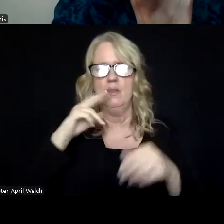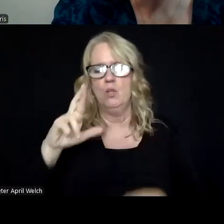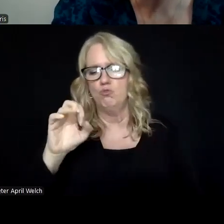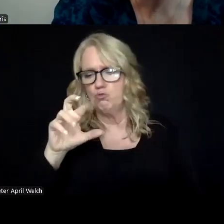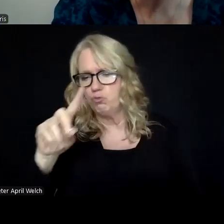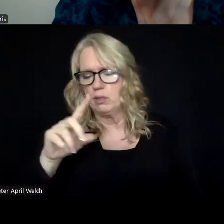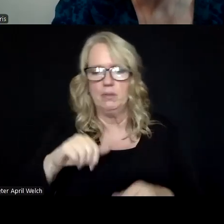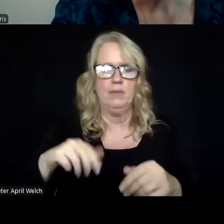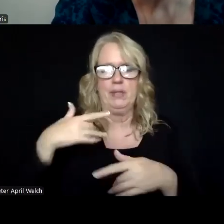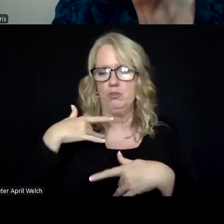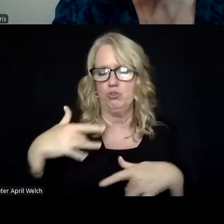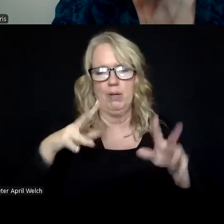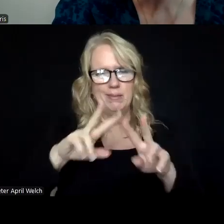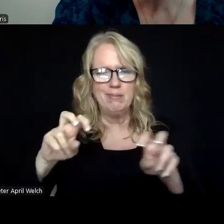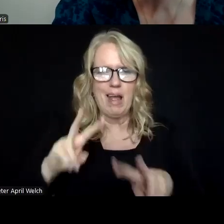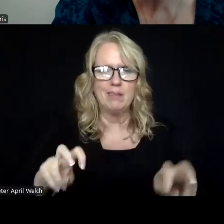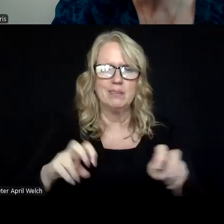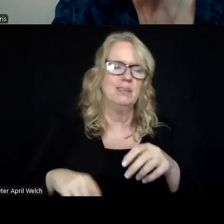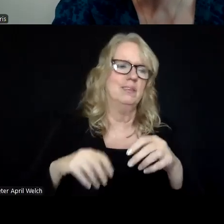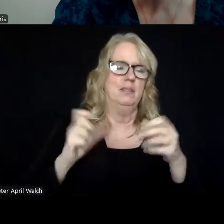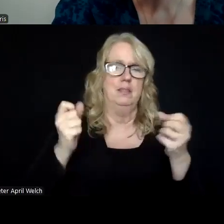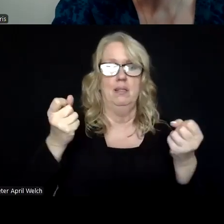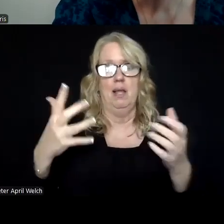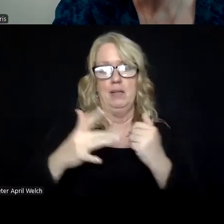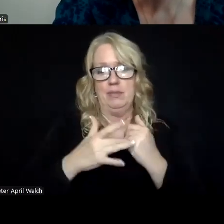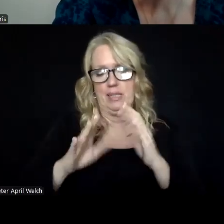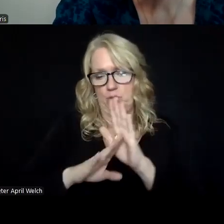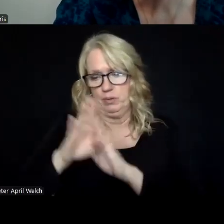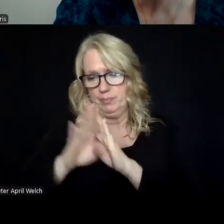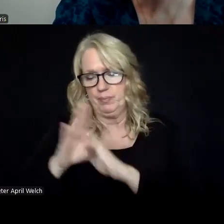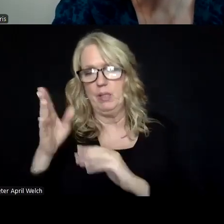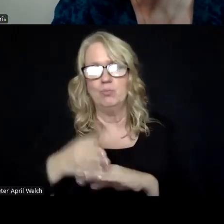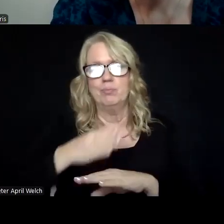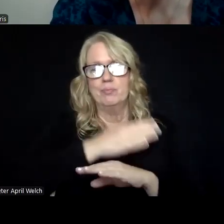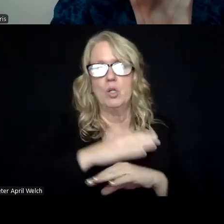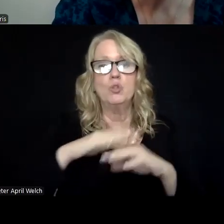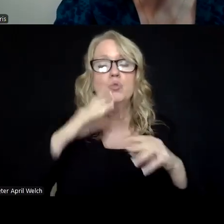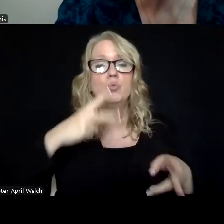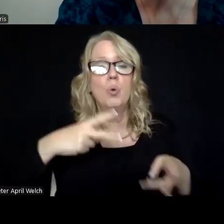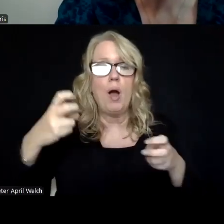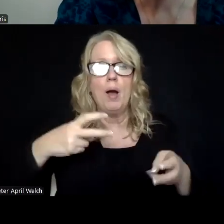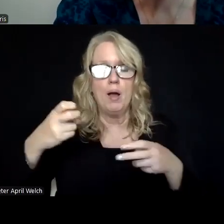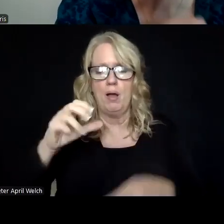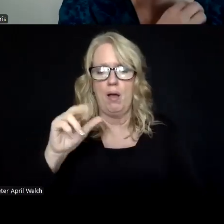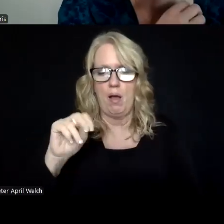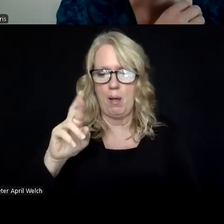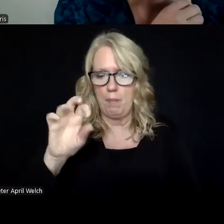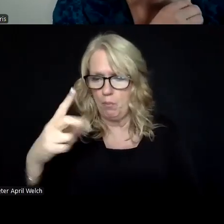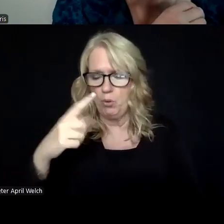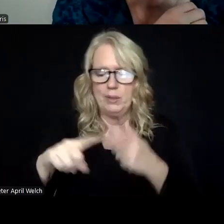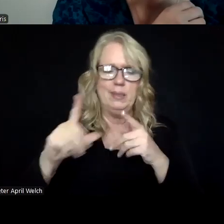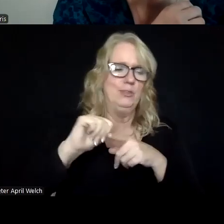trend analysis. Also, a lot of technology emerging to enhance onboarding, staff training, and ongoing